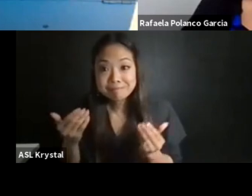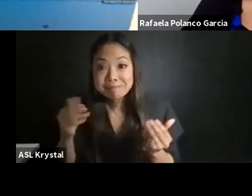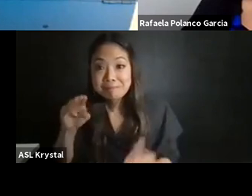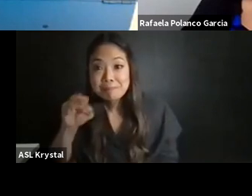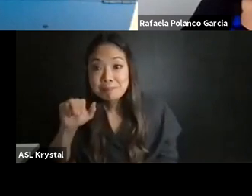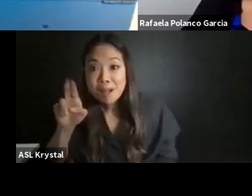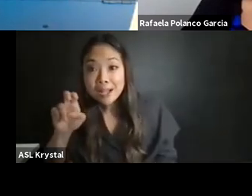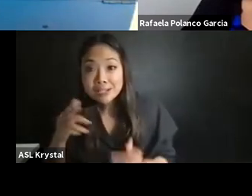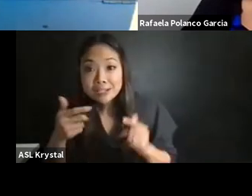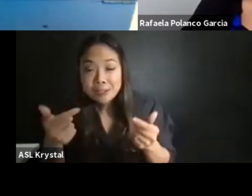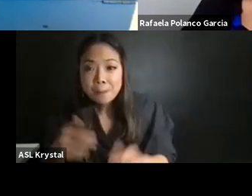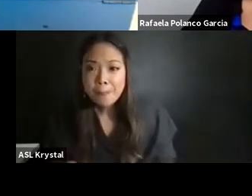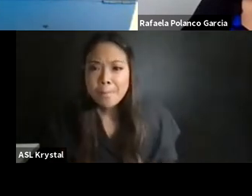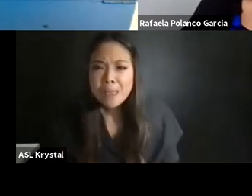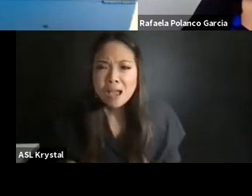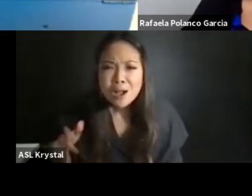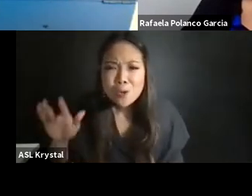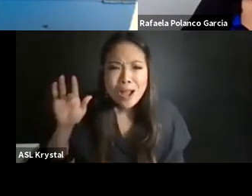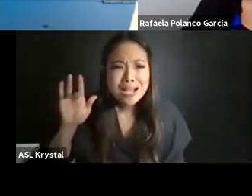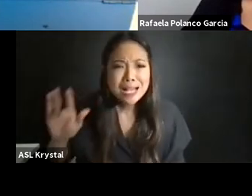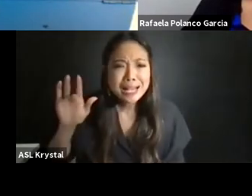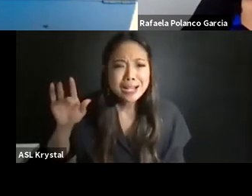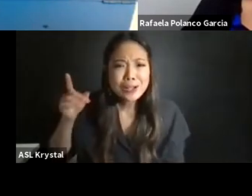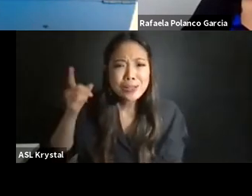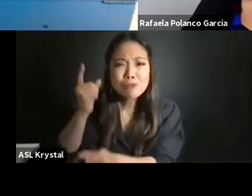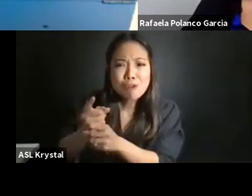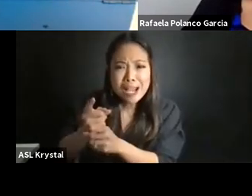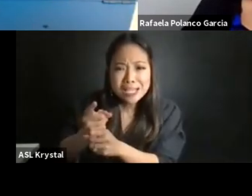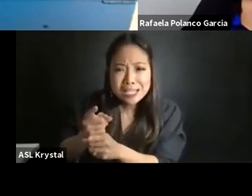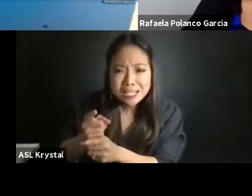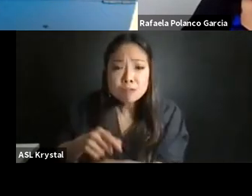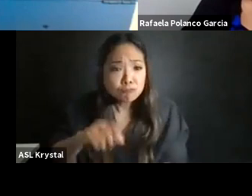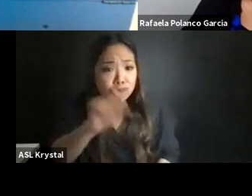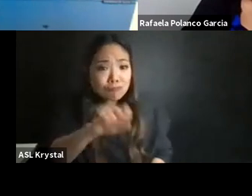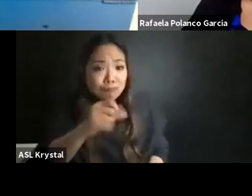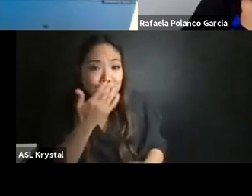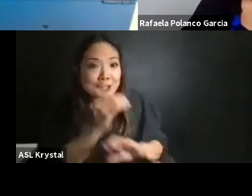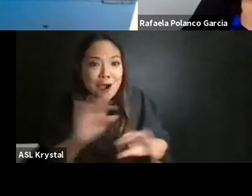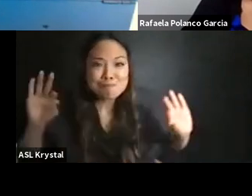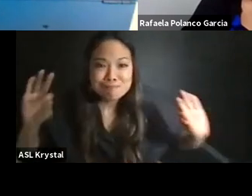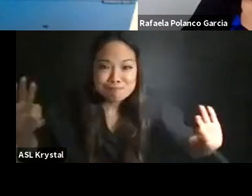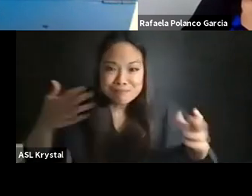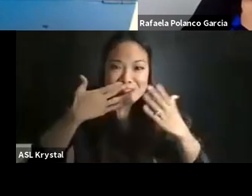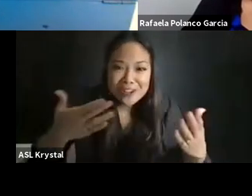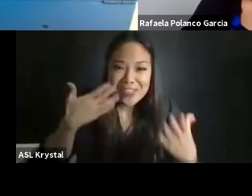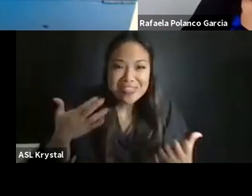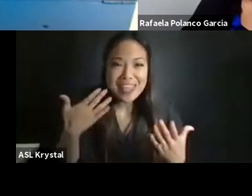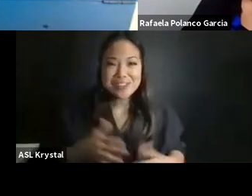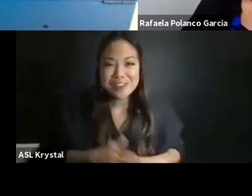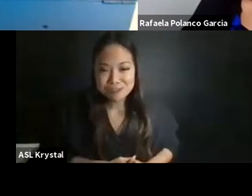uh did i click the right one yes good evening oh good okay thank you